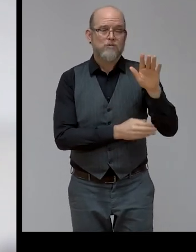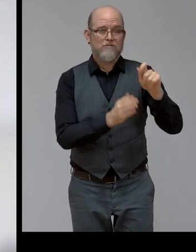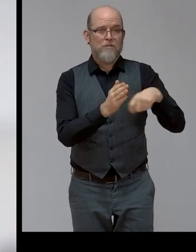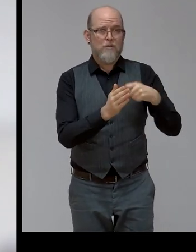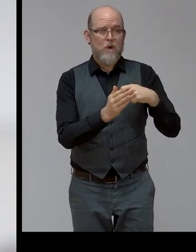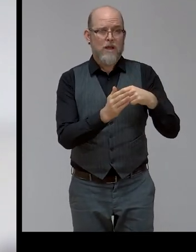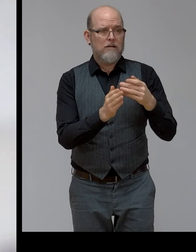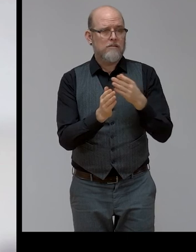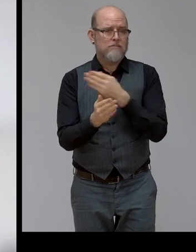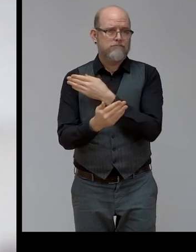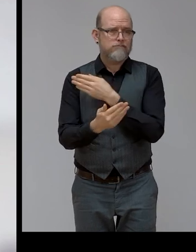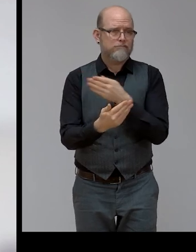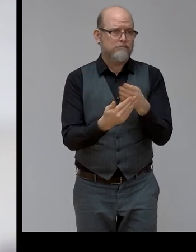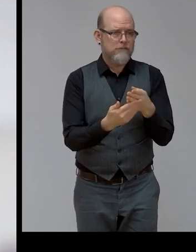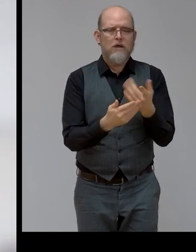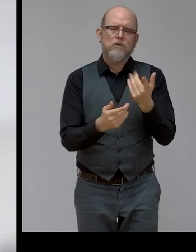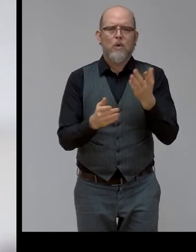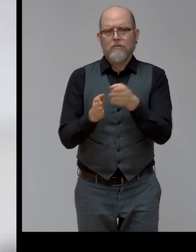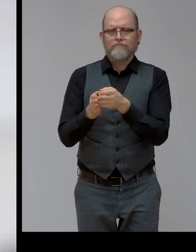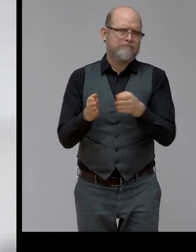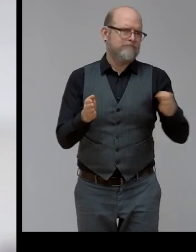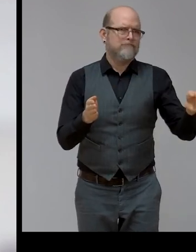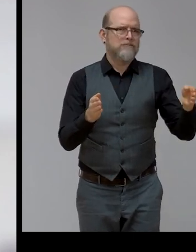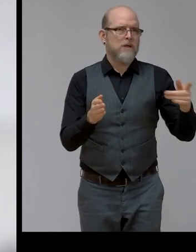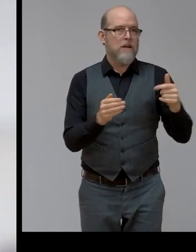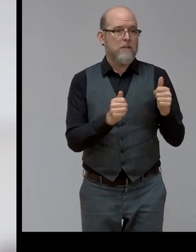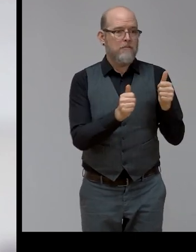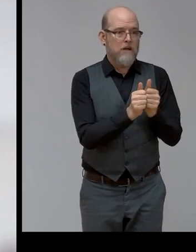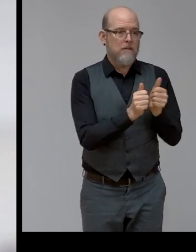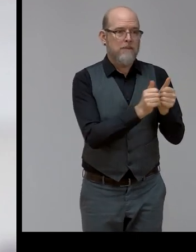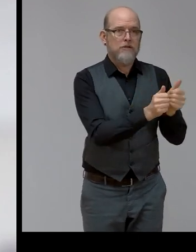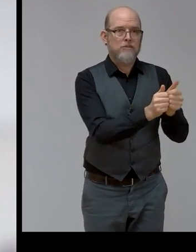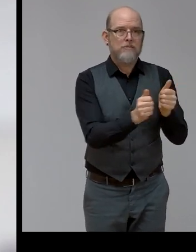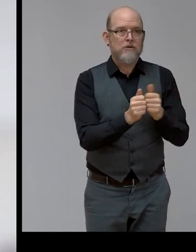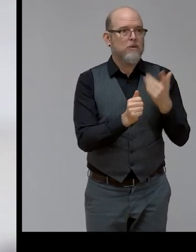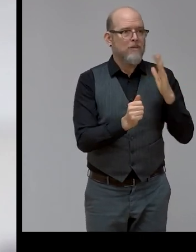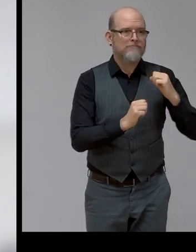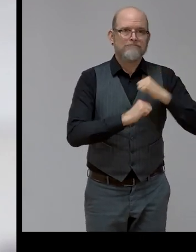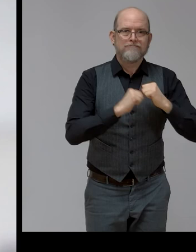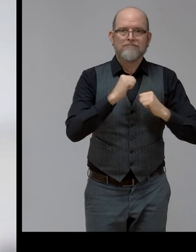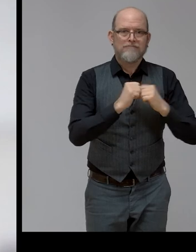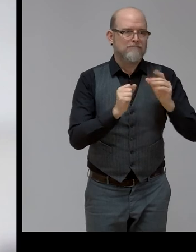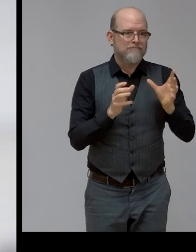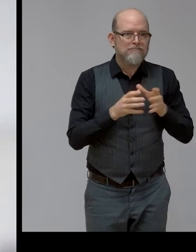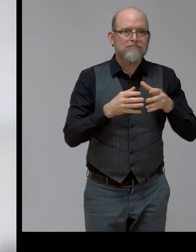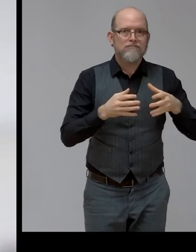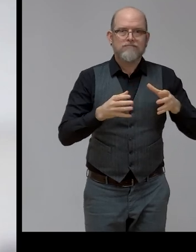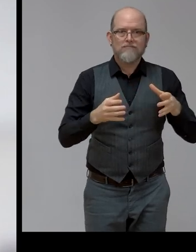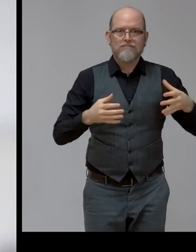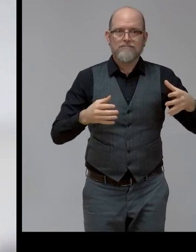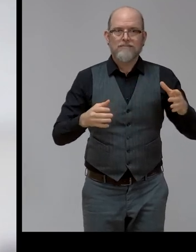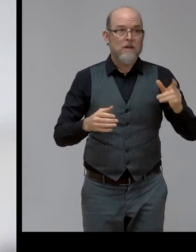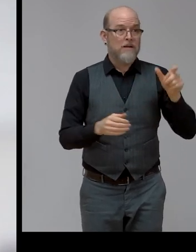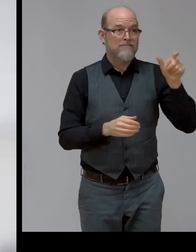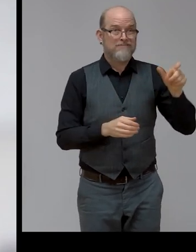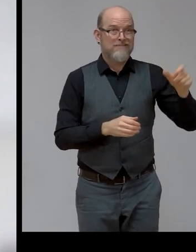were building the partnerships with the employees, what was the biggest challenge in that? Because I feel